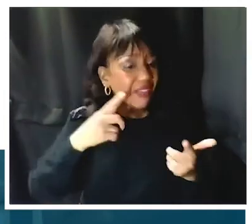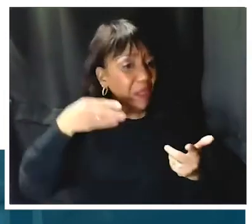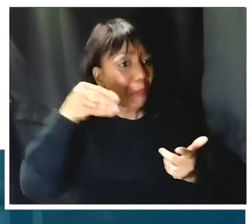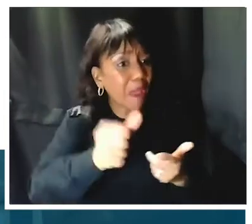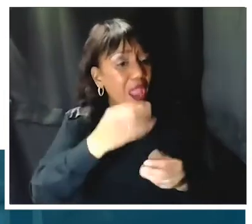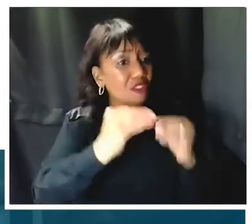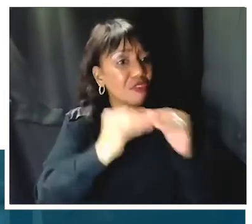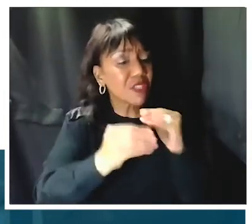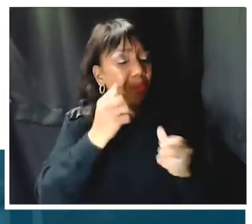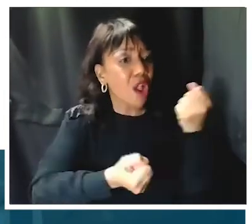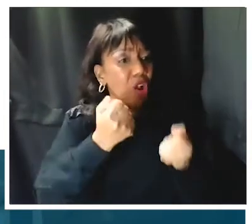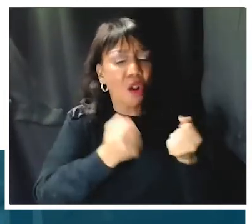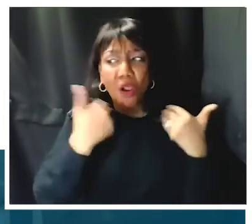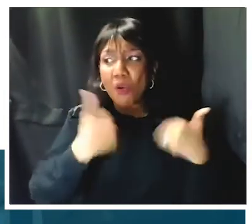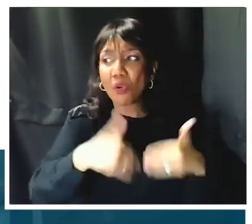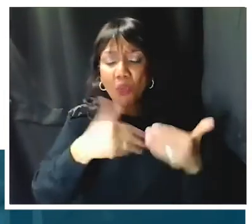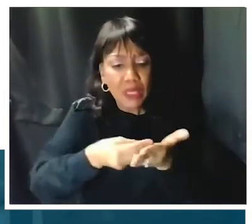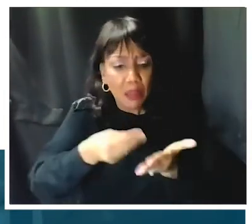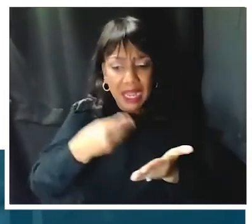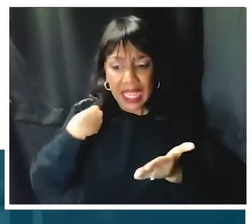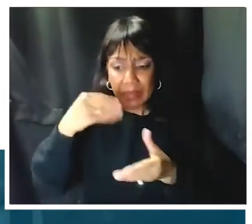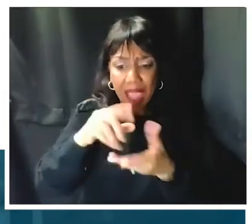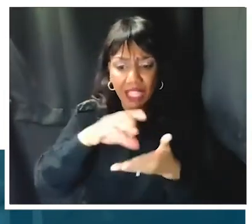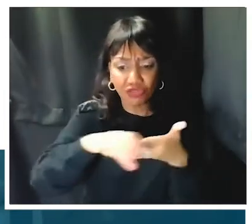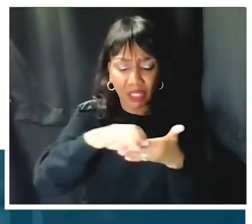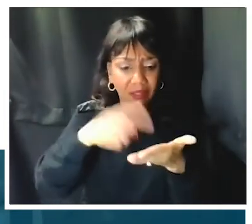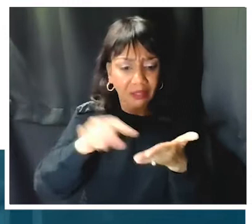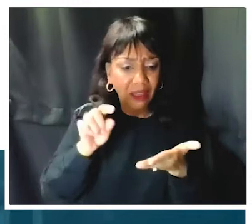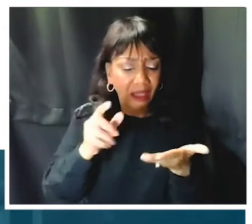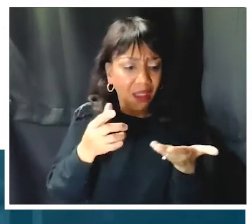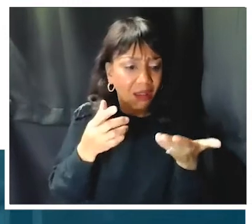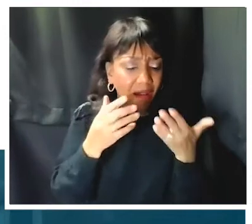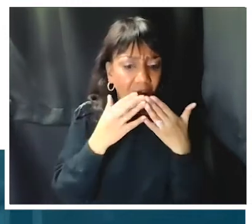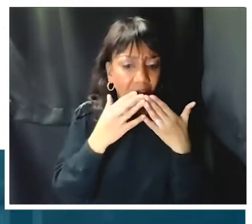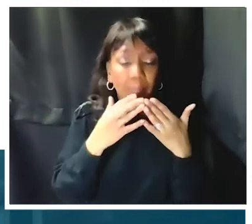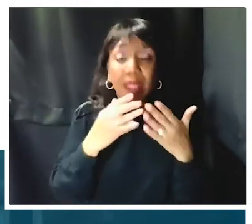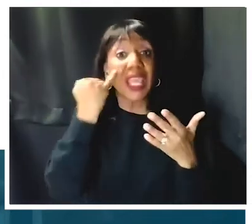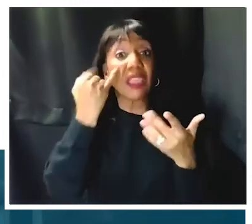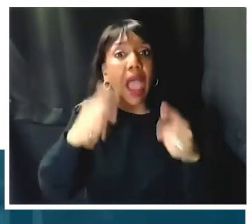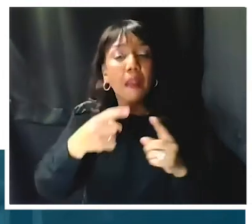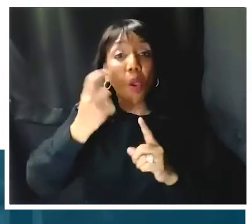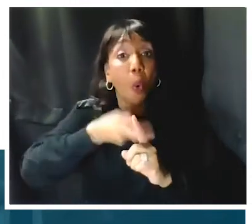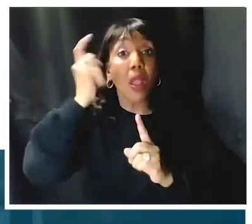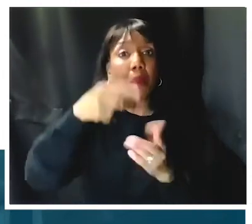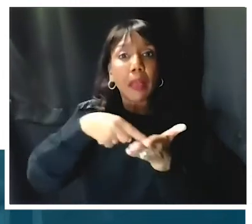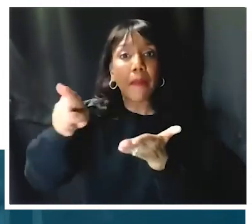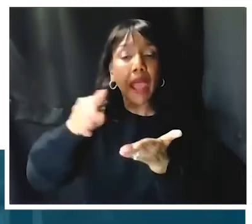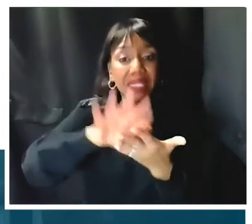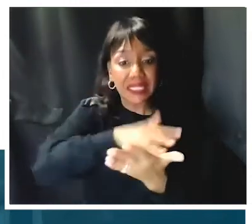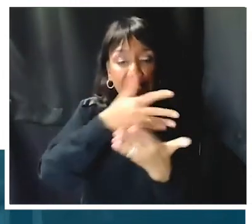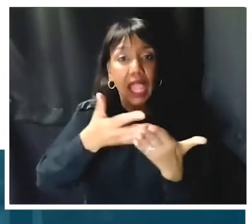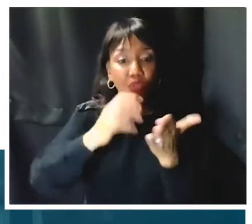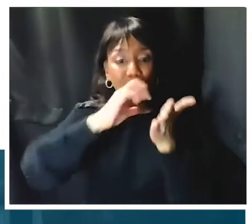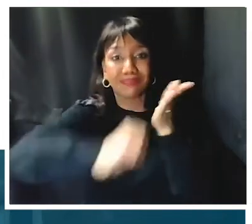car repair bill with the money you have in your checking account. If you have an automatic payment scheduled to